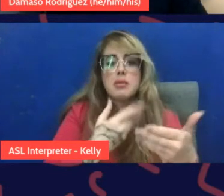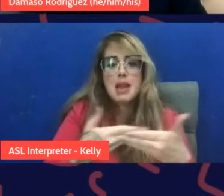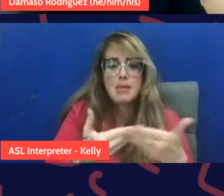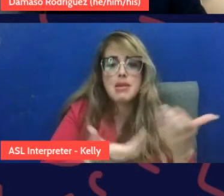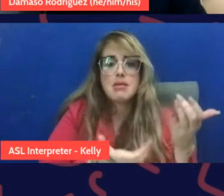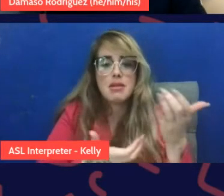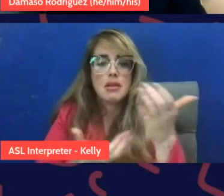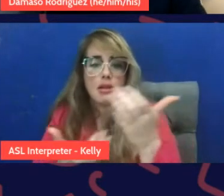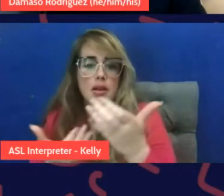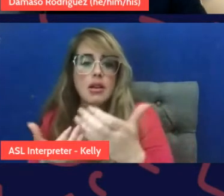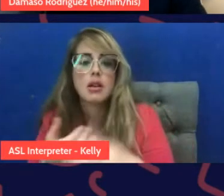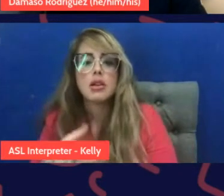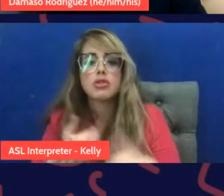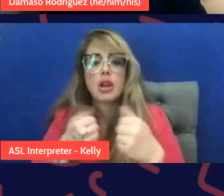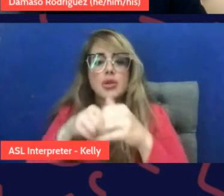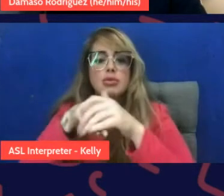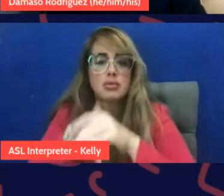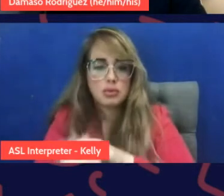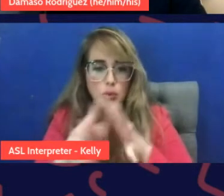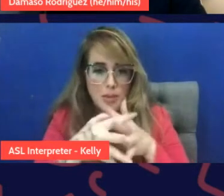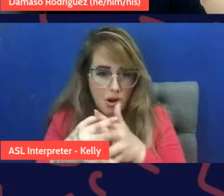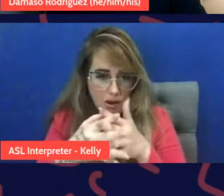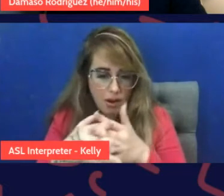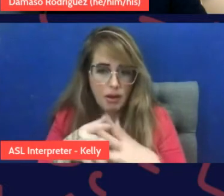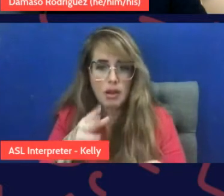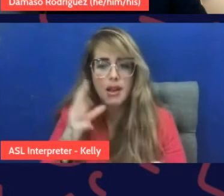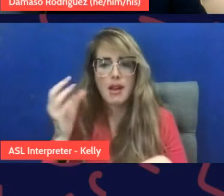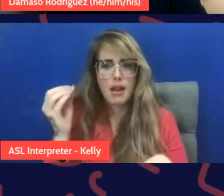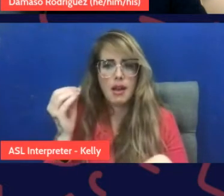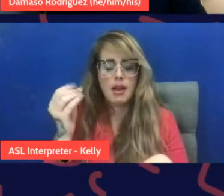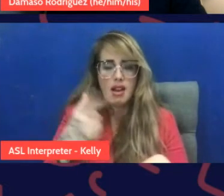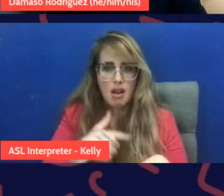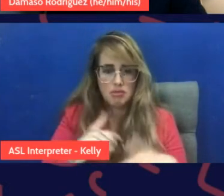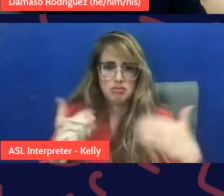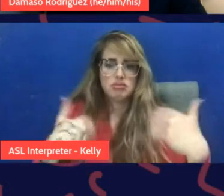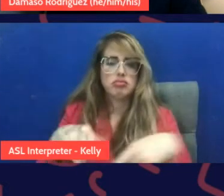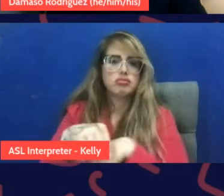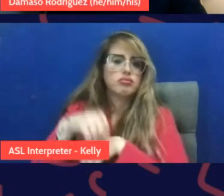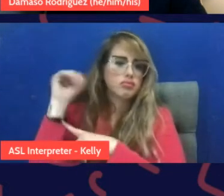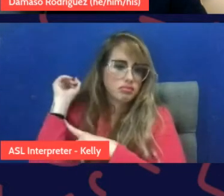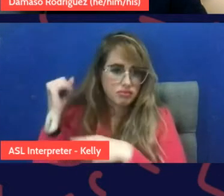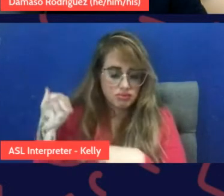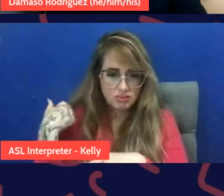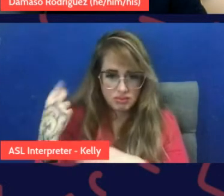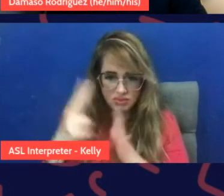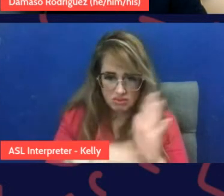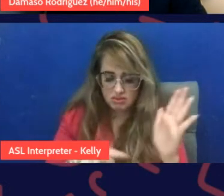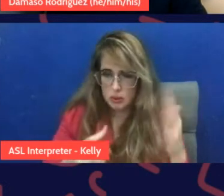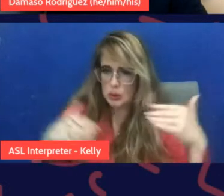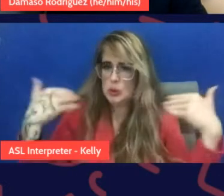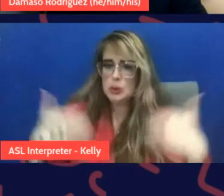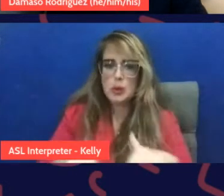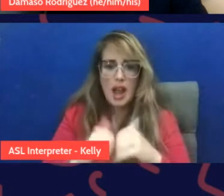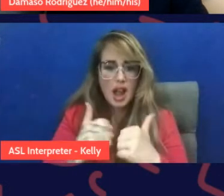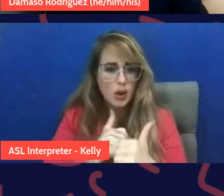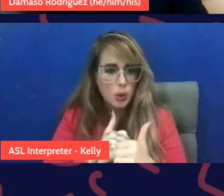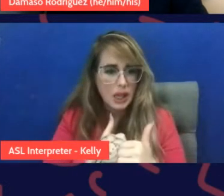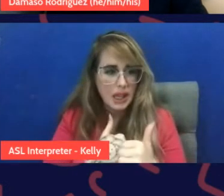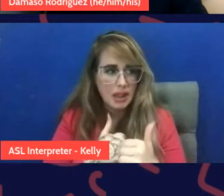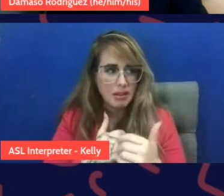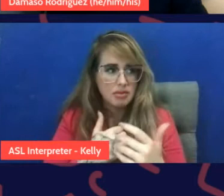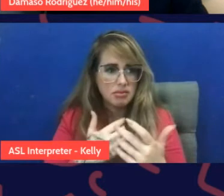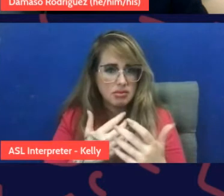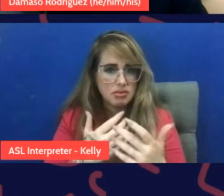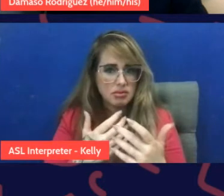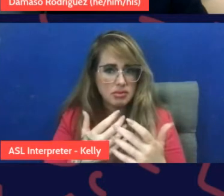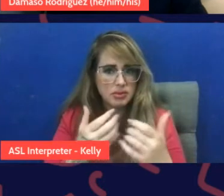to enter the United States. And I was speechless. And I asked myself, how could we be looking